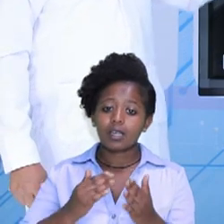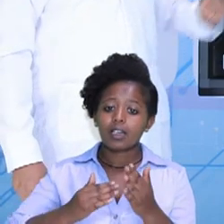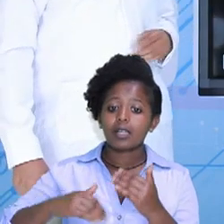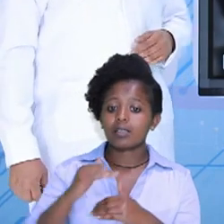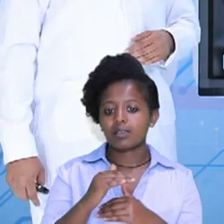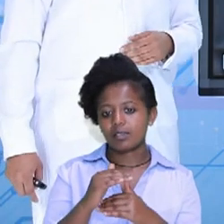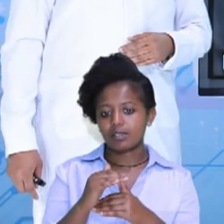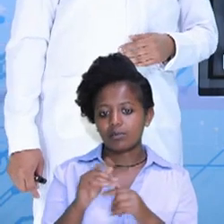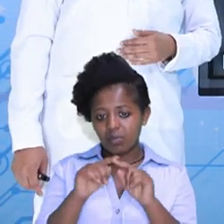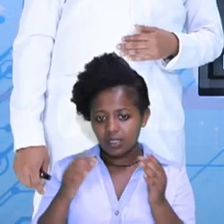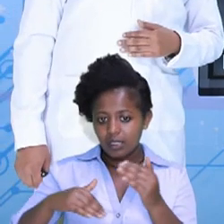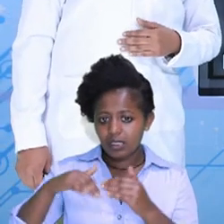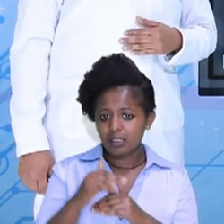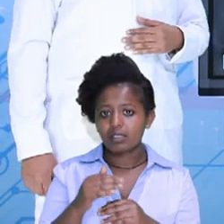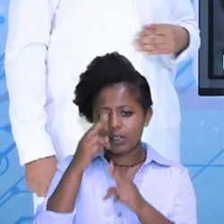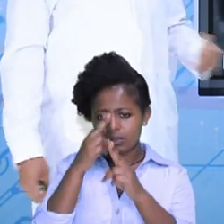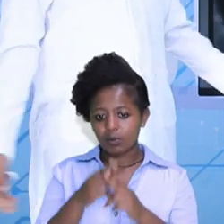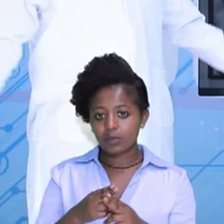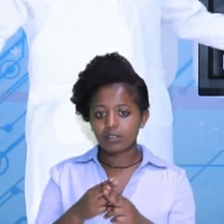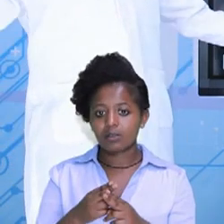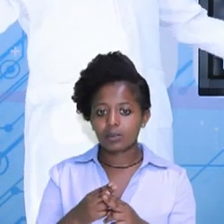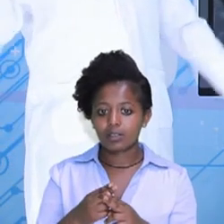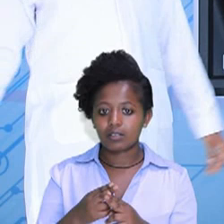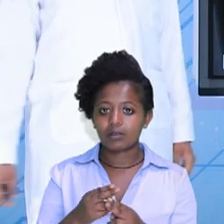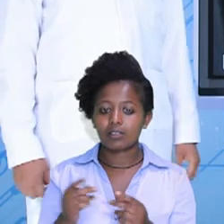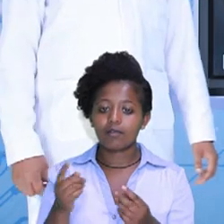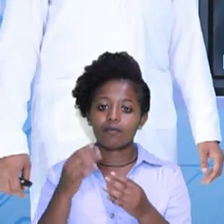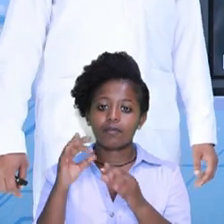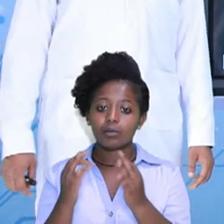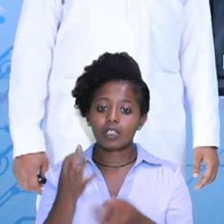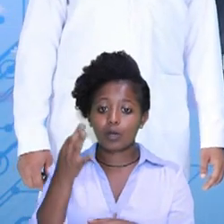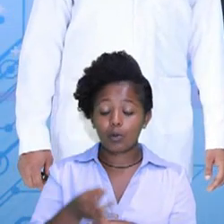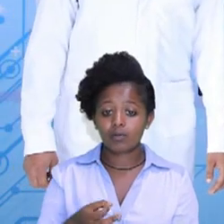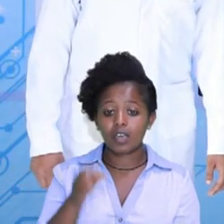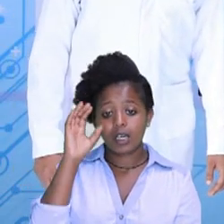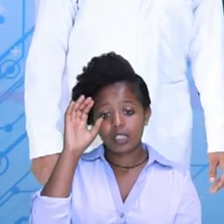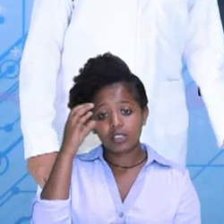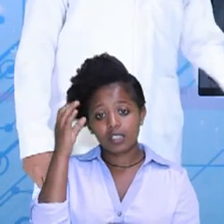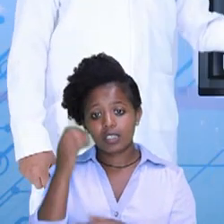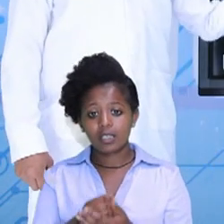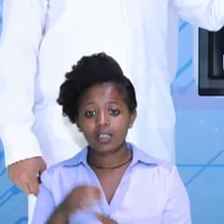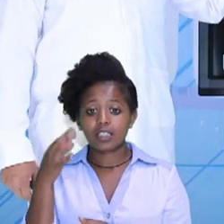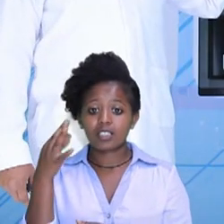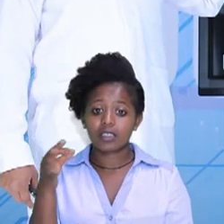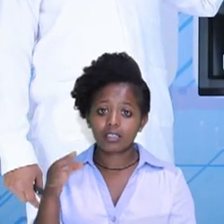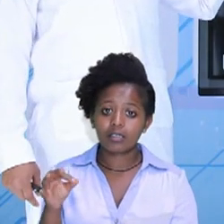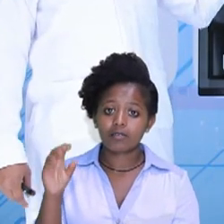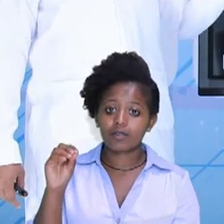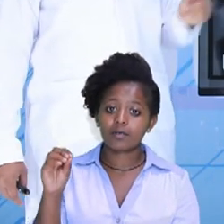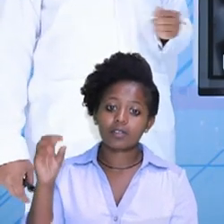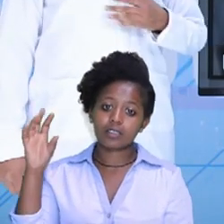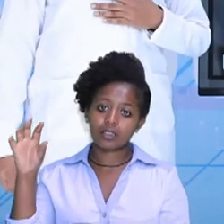Leap Forward was responsible for the famine of China since 1958 up